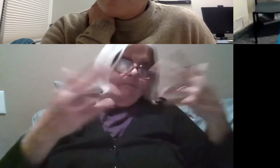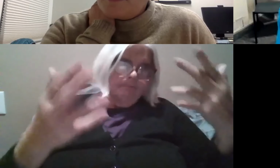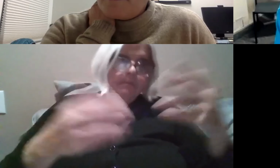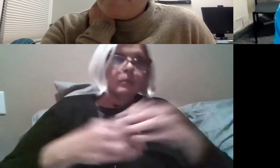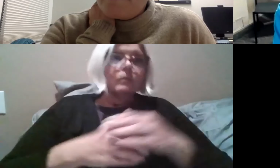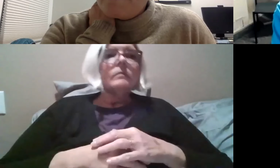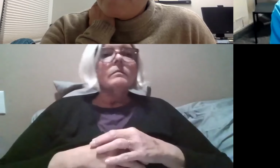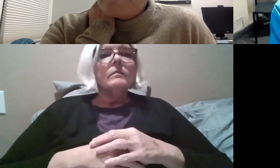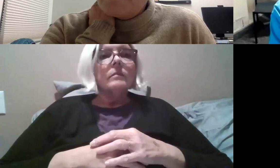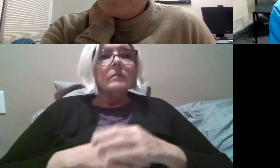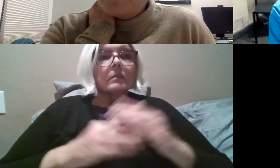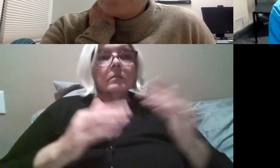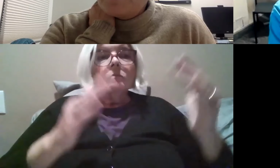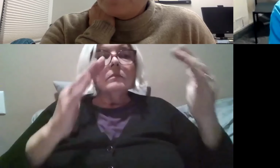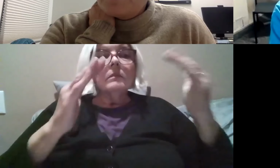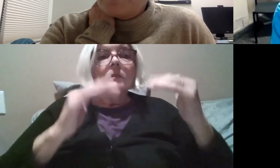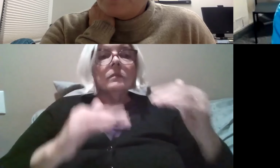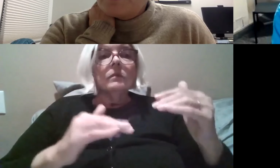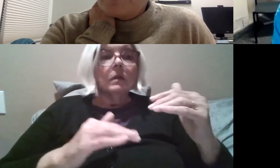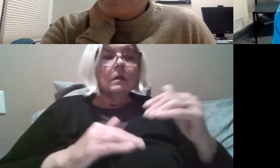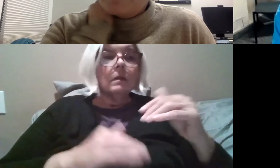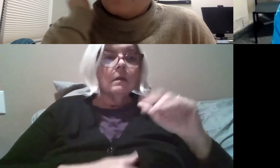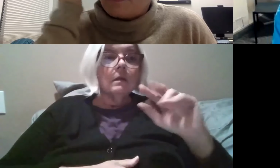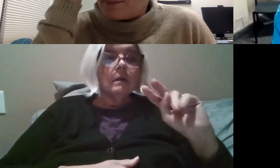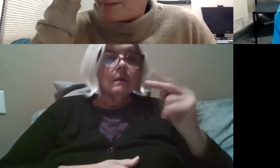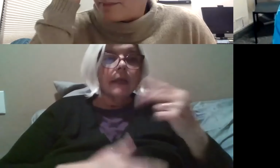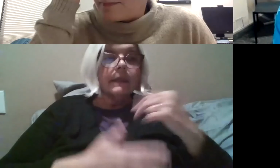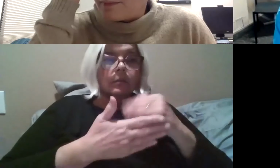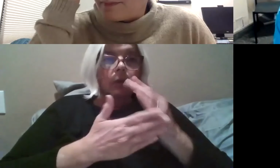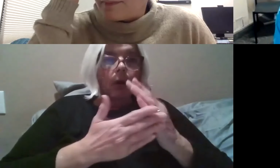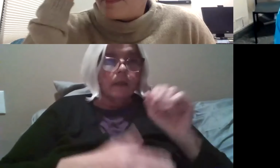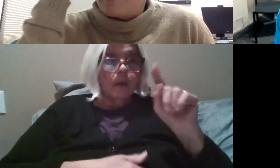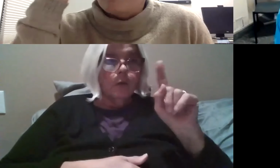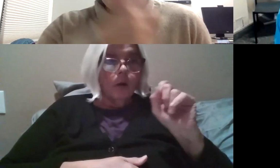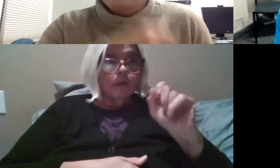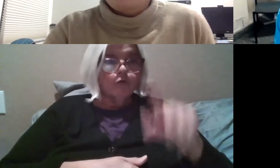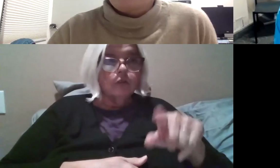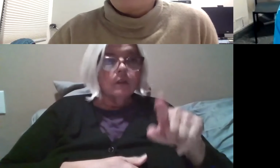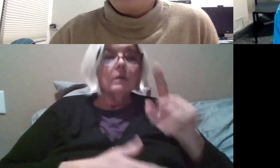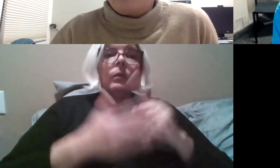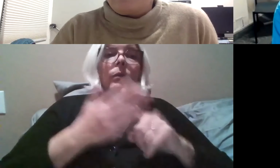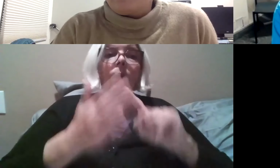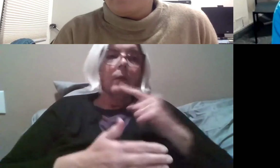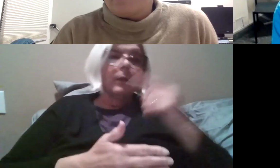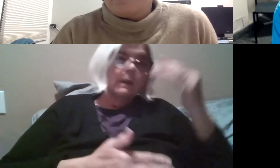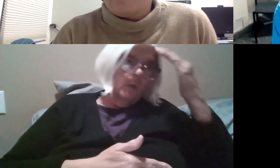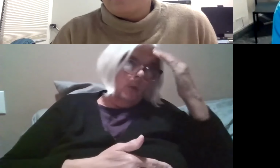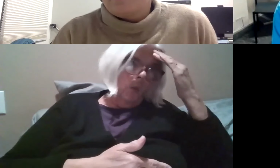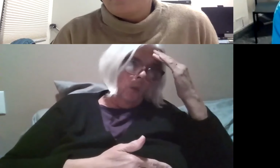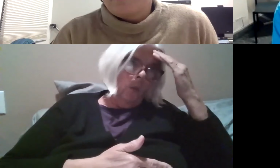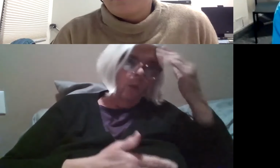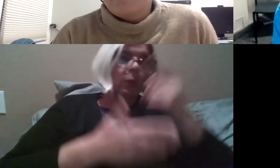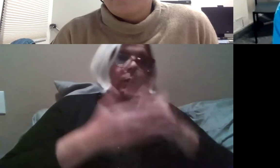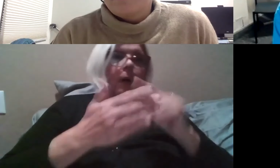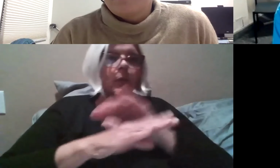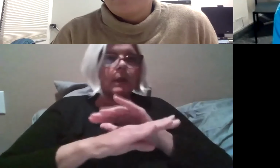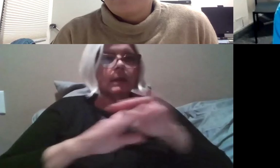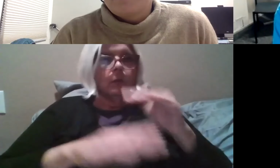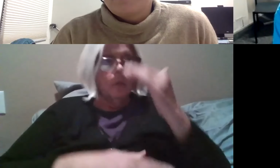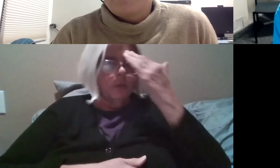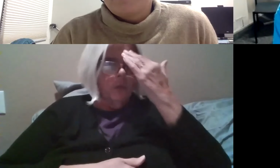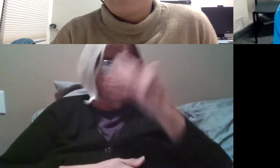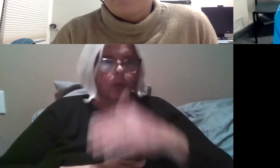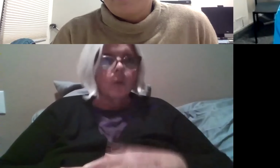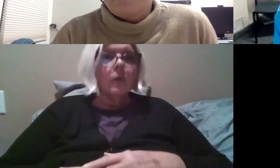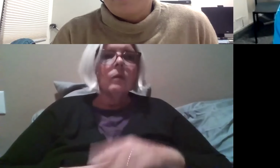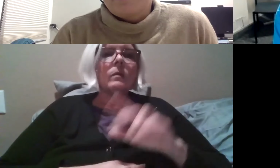somebody brought up. So again, talking about what we know and what we don't know. And Dr. Costello hinted